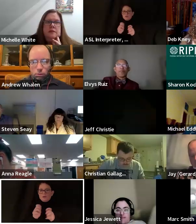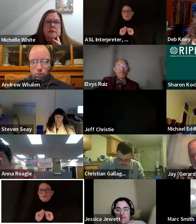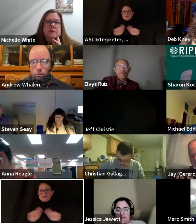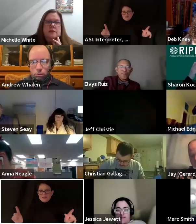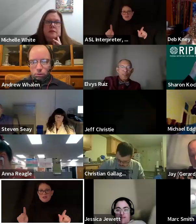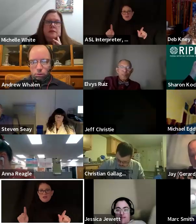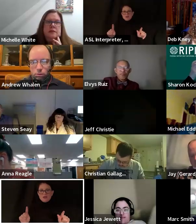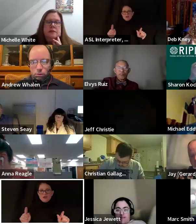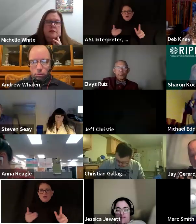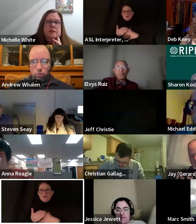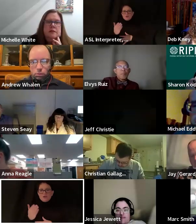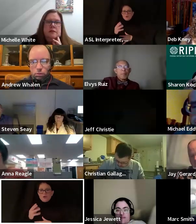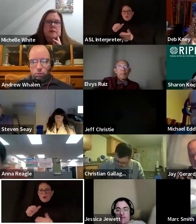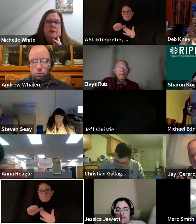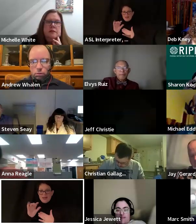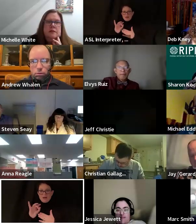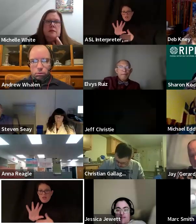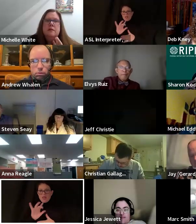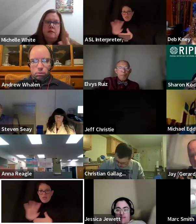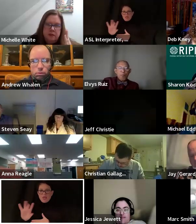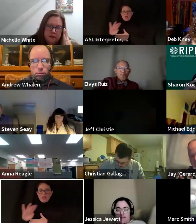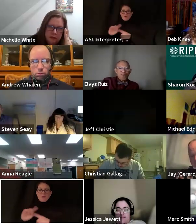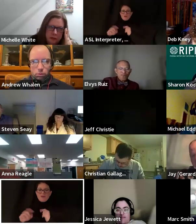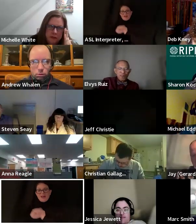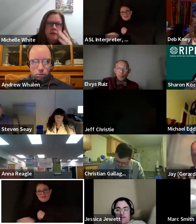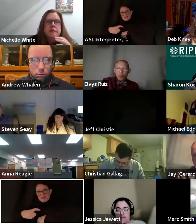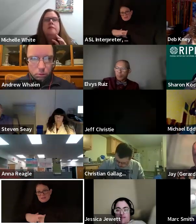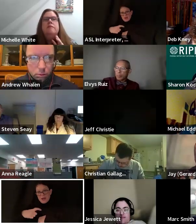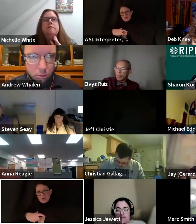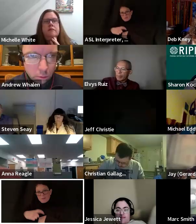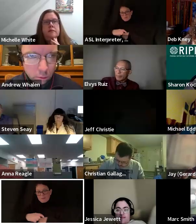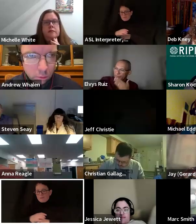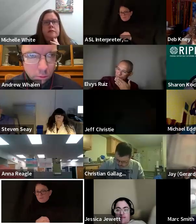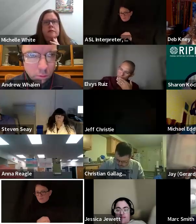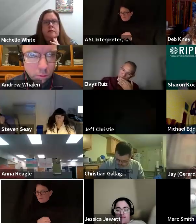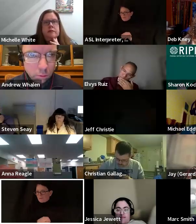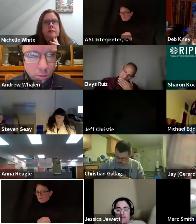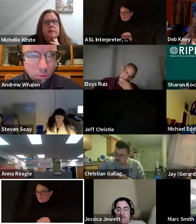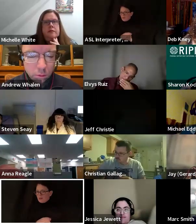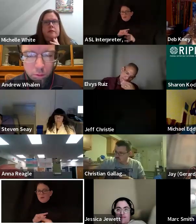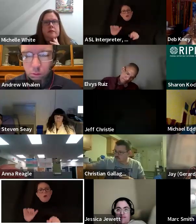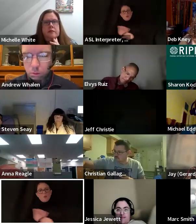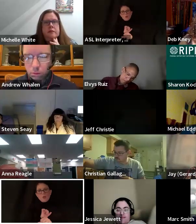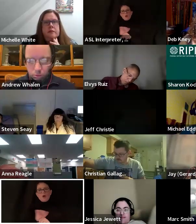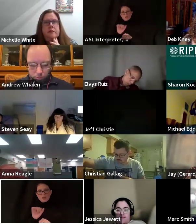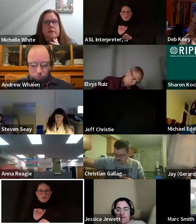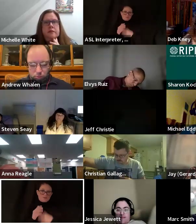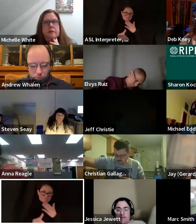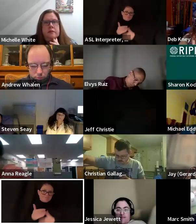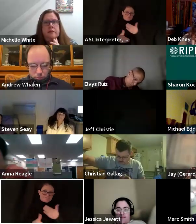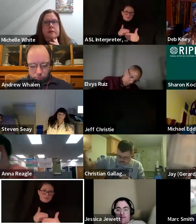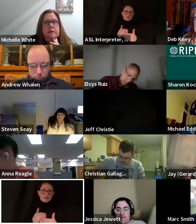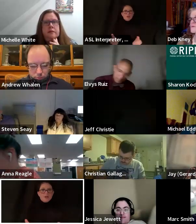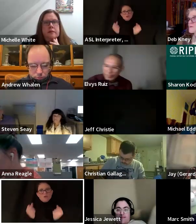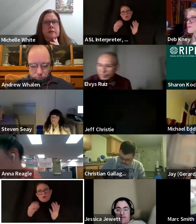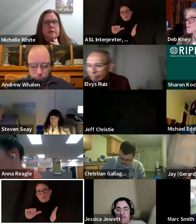send it out through our mail, but that just takes a little bit longer. But we're working on that, especially because it's so